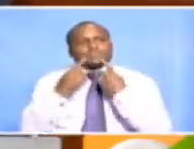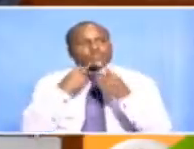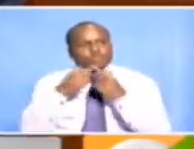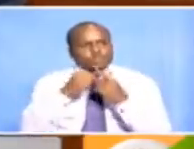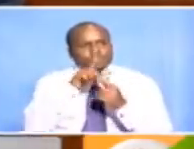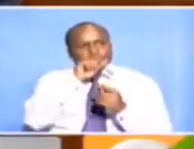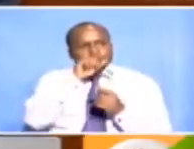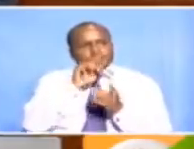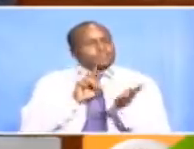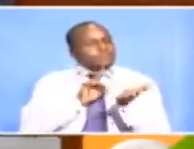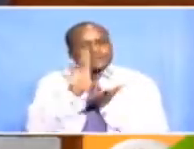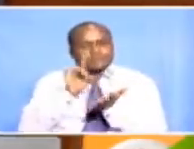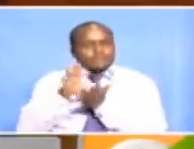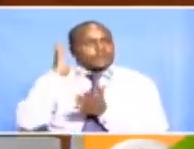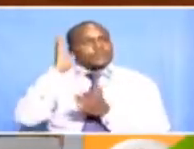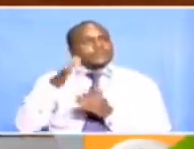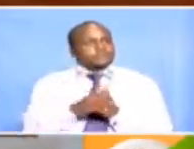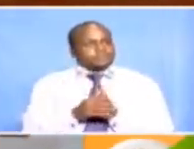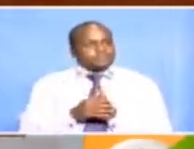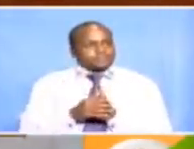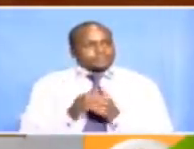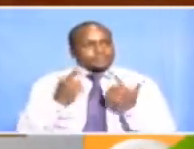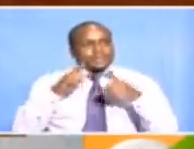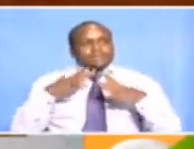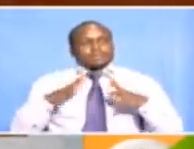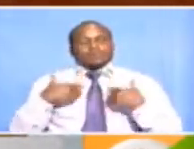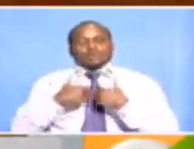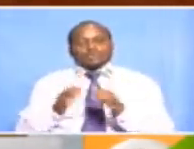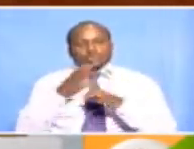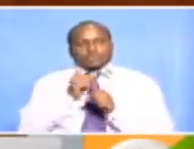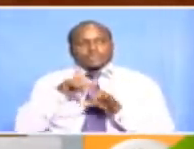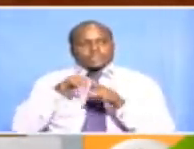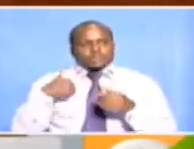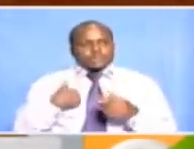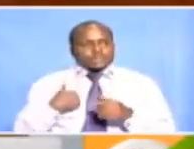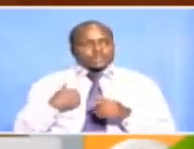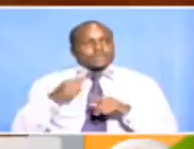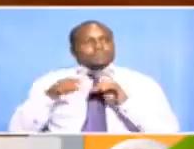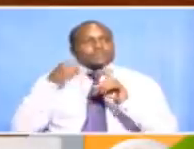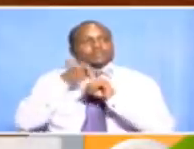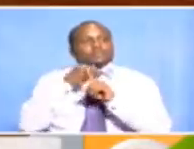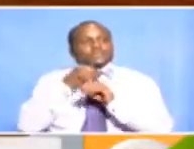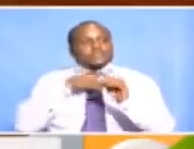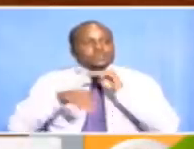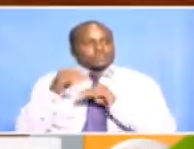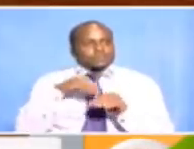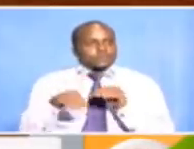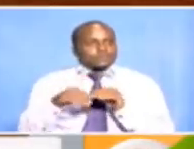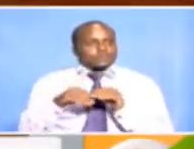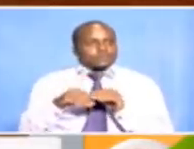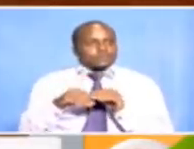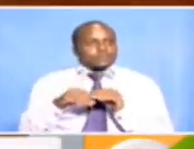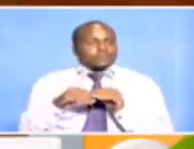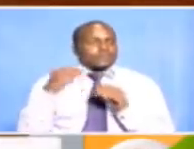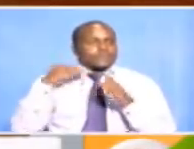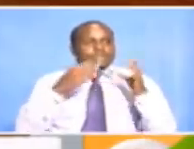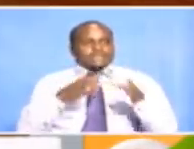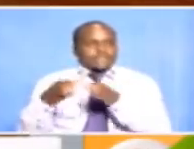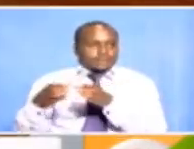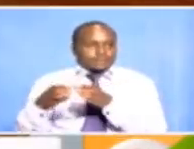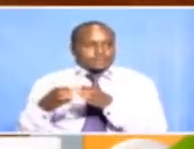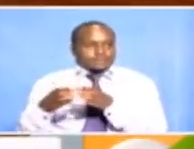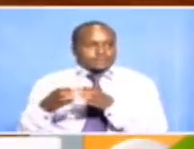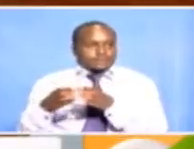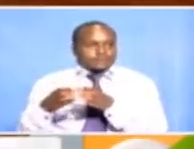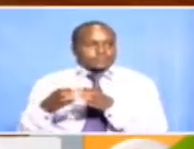people. Let people lose confidence in me. But I will be fighting corruption, cartels, will be dismantling